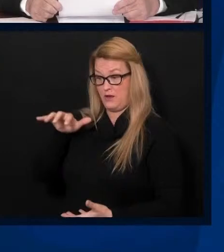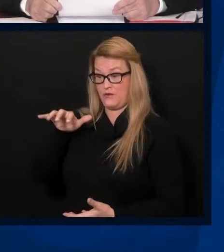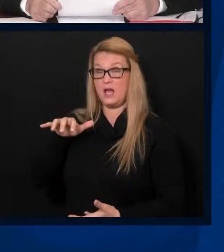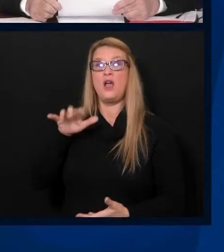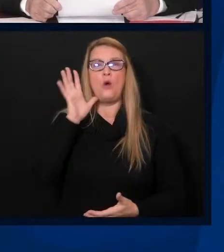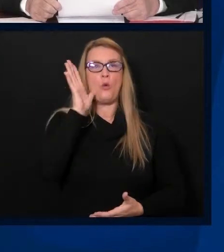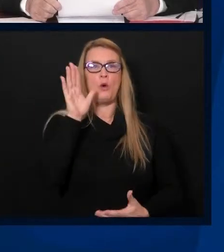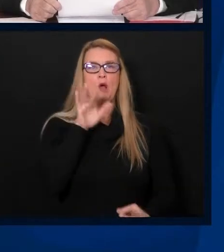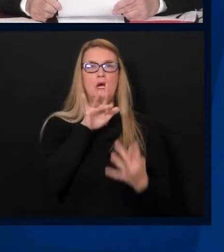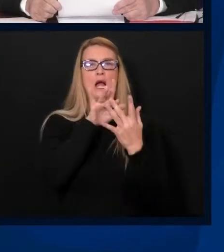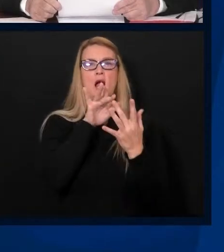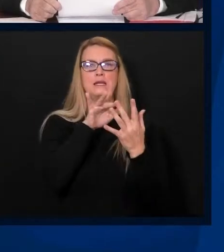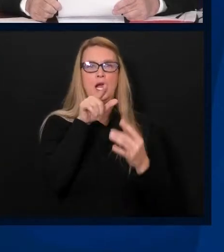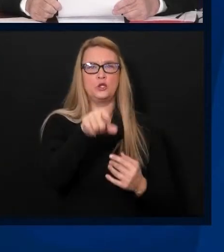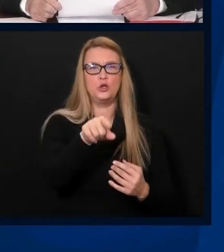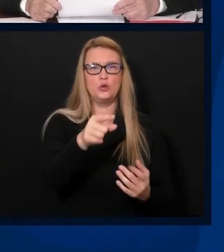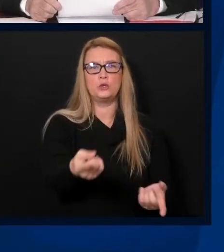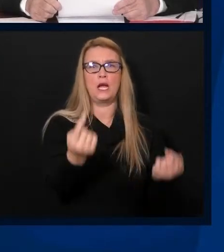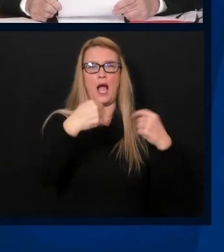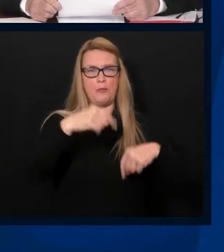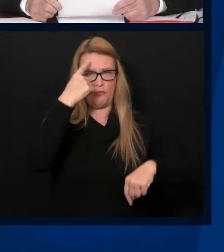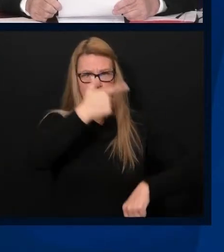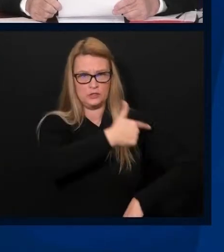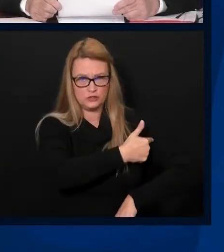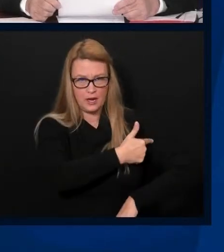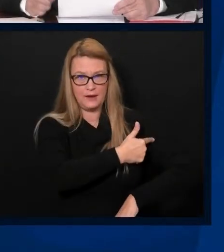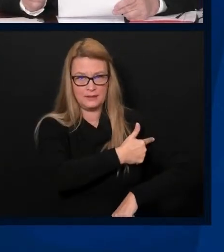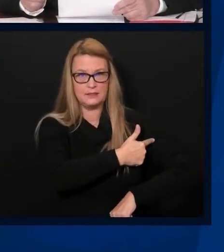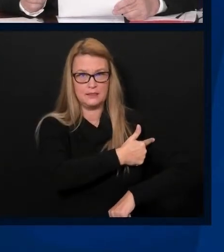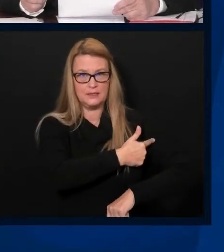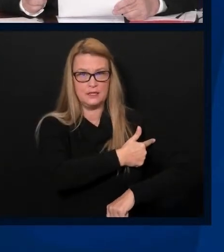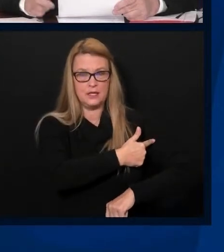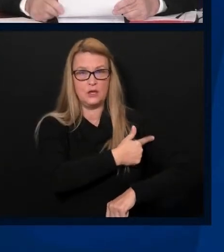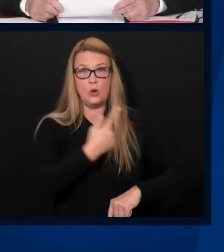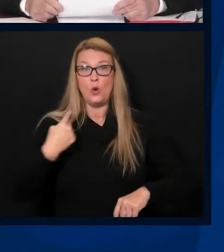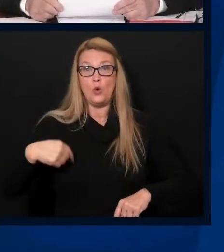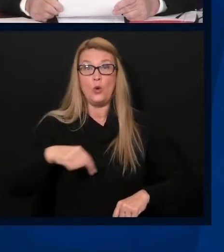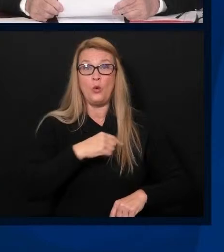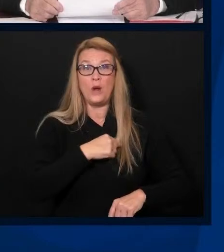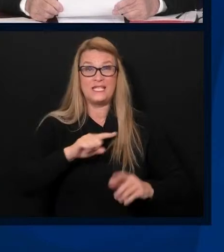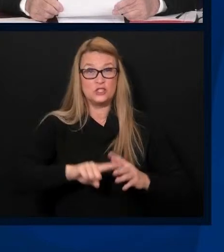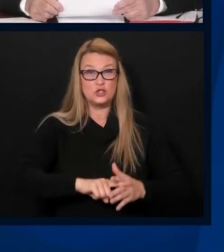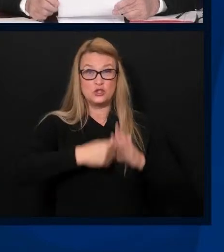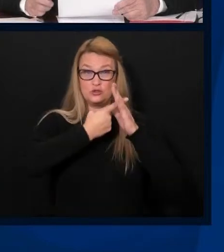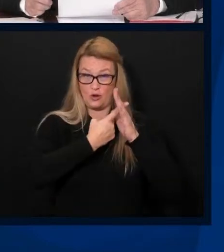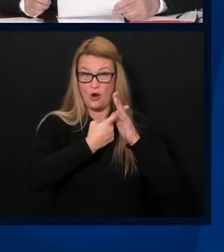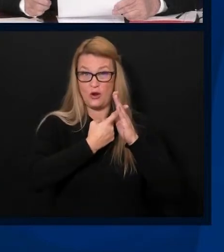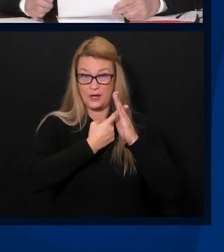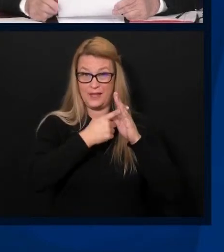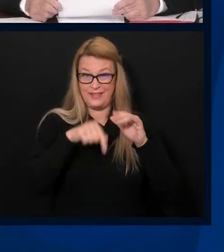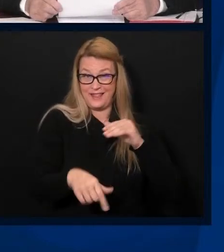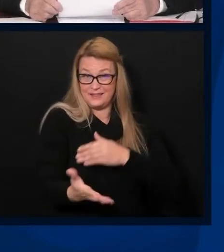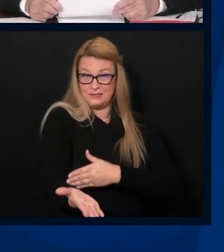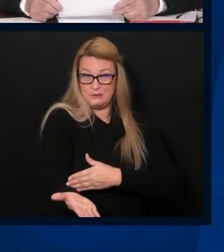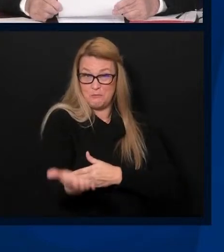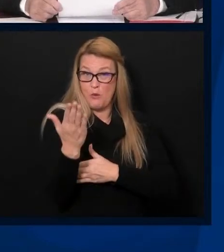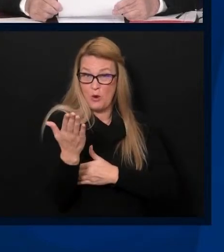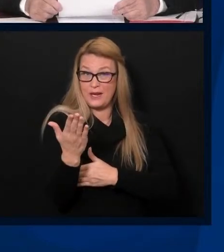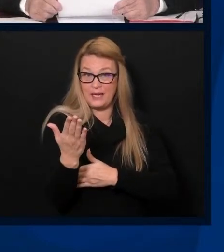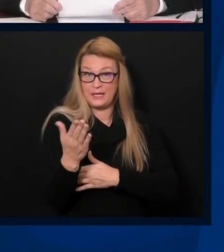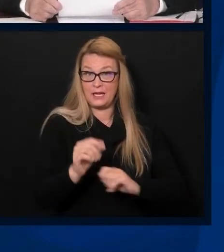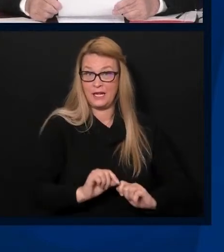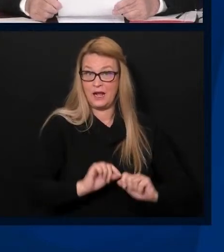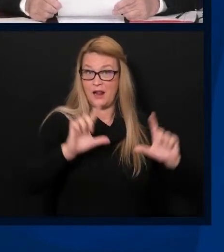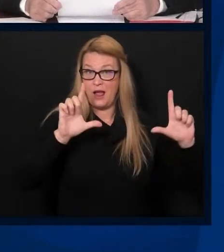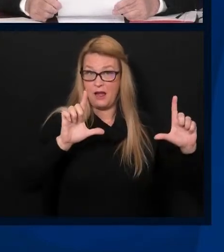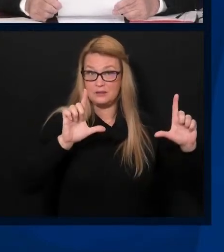to you immediately and everything. And we just this morning launched this,